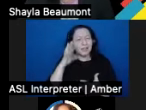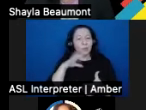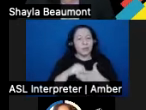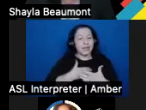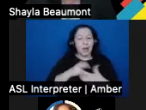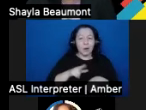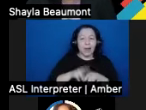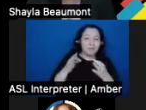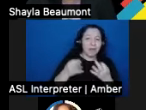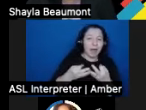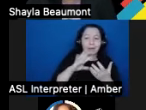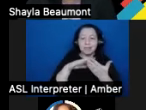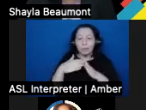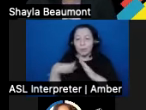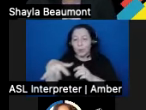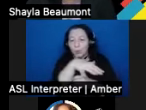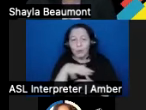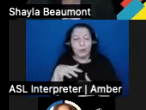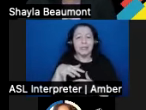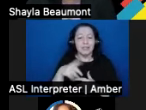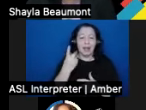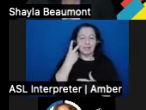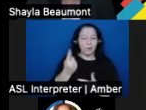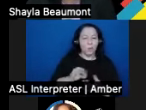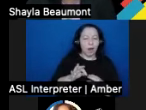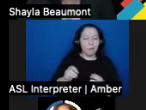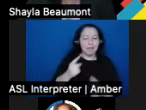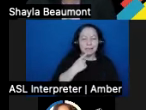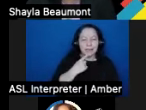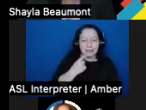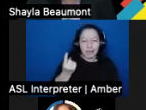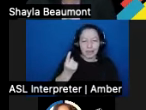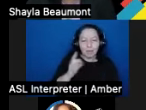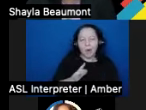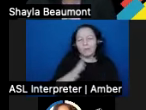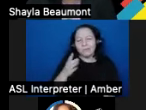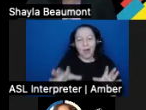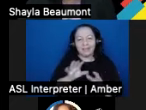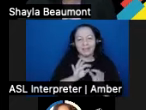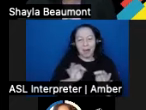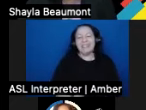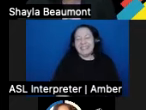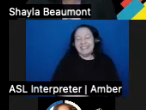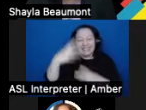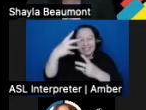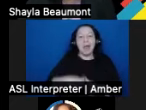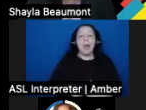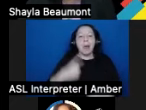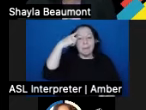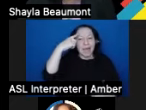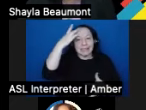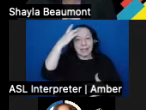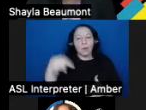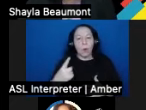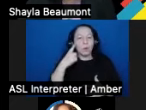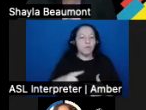comment here says that they were taught that mental illness, I lost the comment. Mental illness was only for white people or